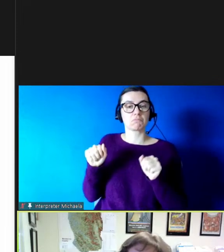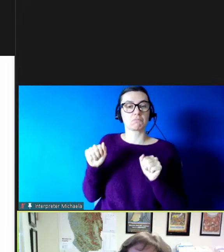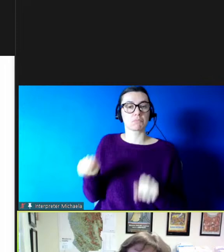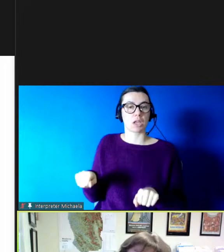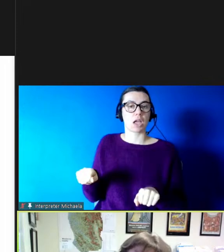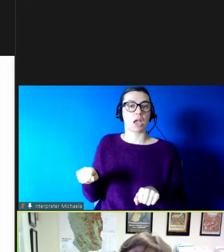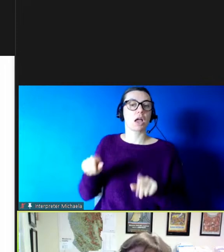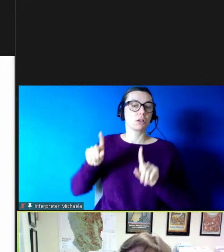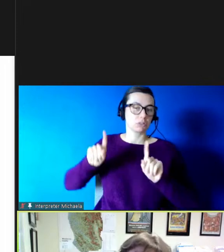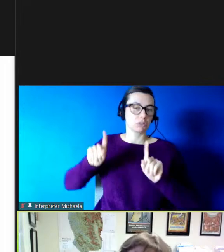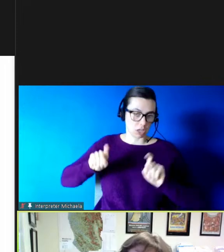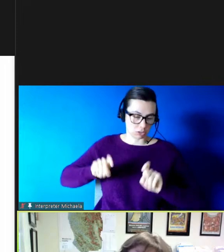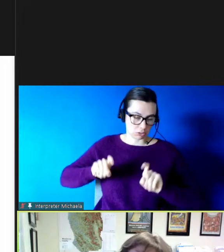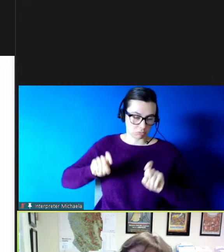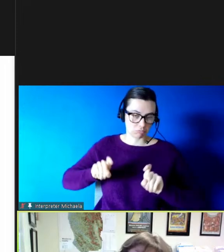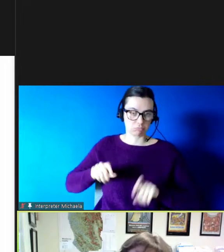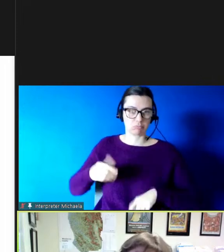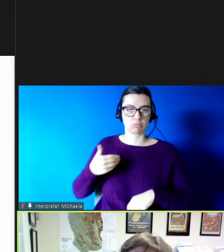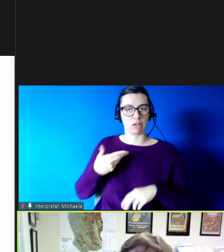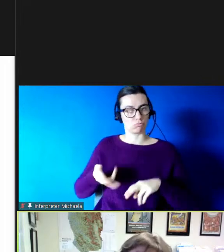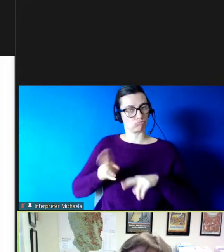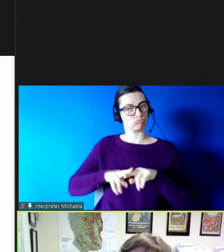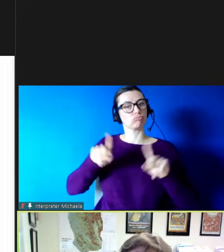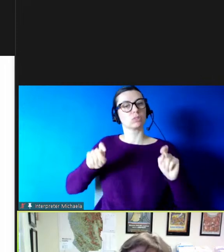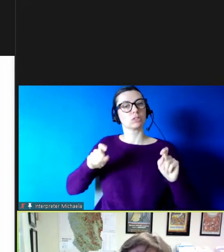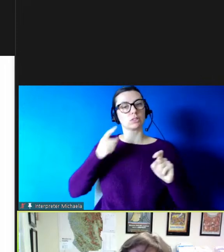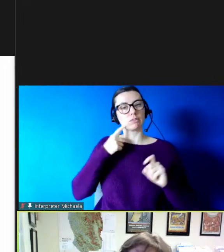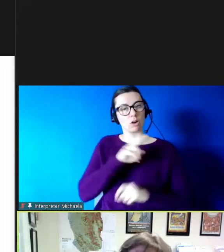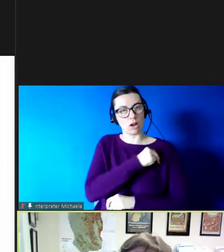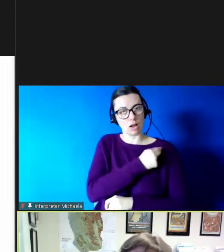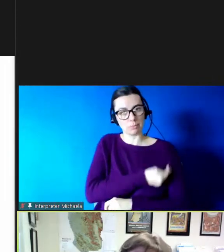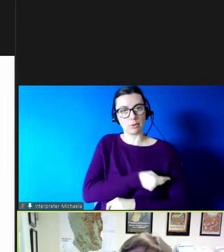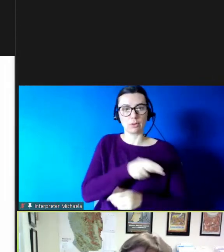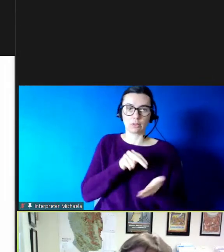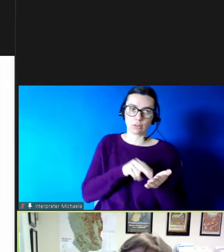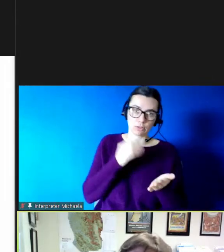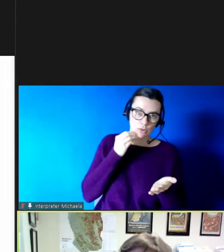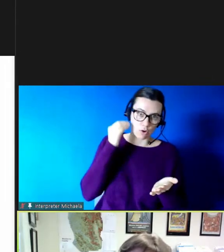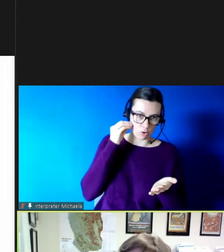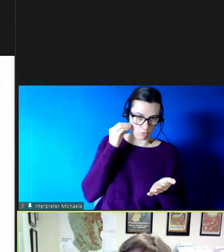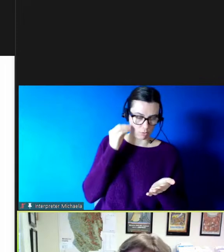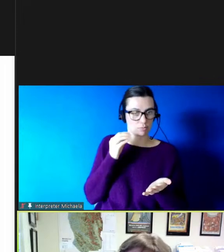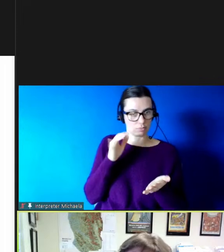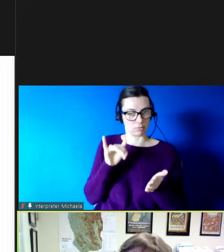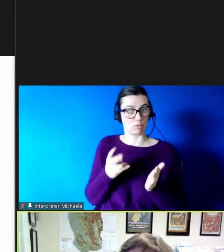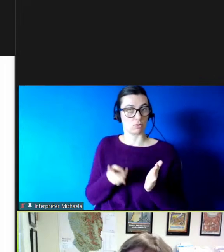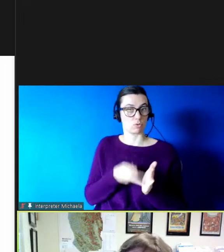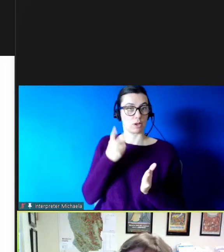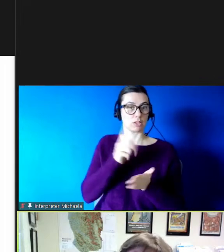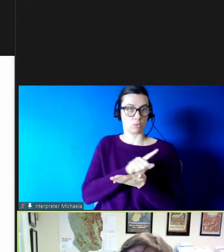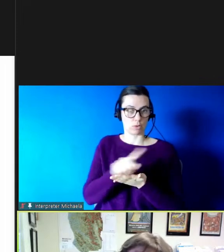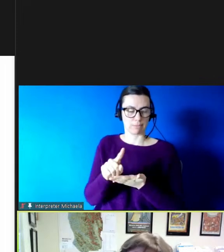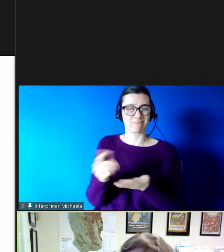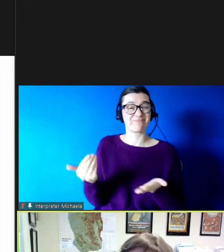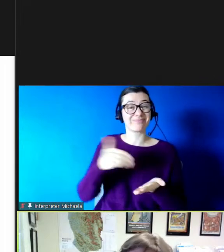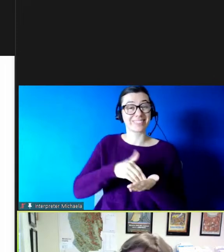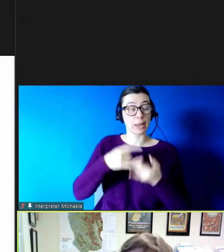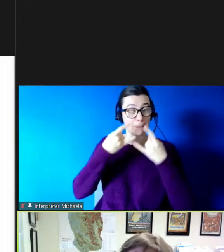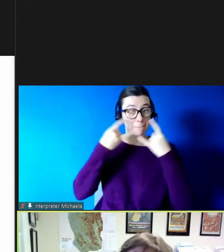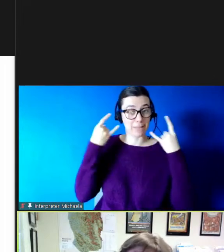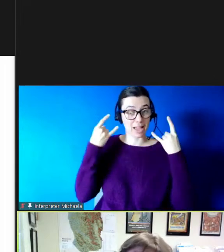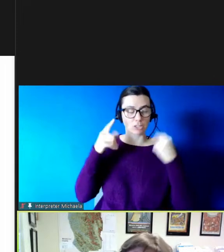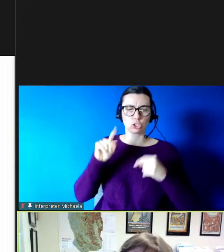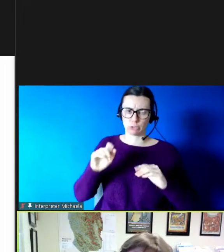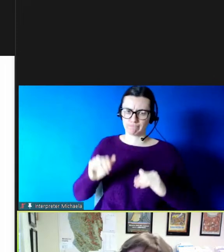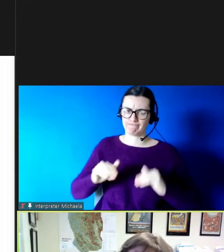test. There is increased testing for hospital and nursing home to twice a week. Again, the masks should be